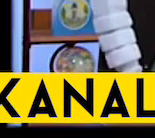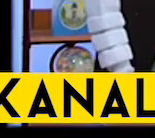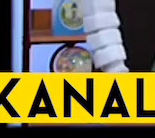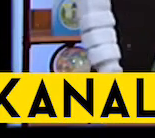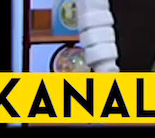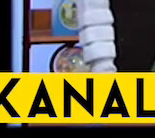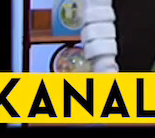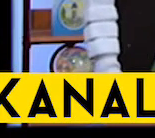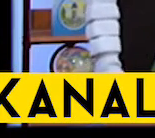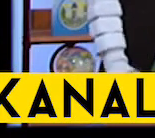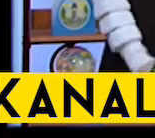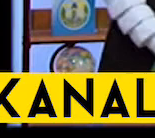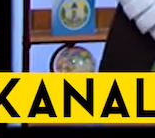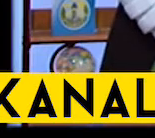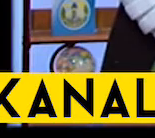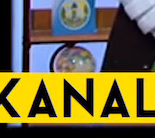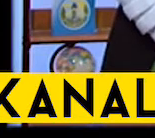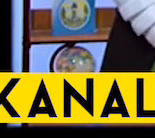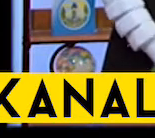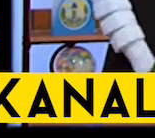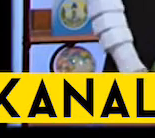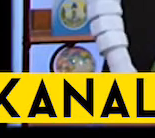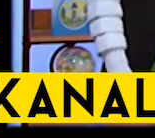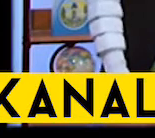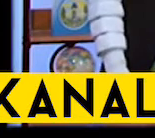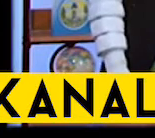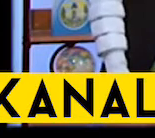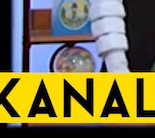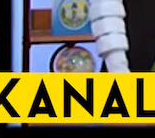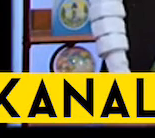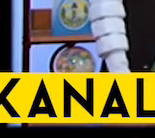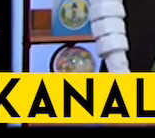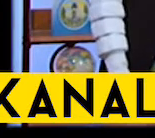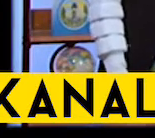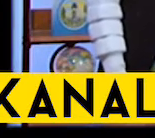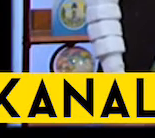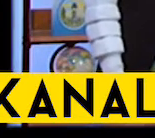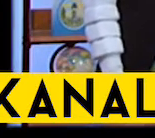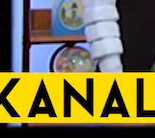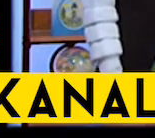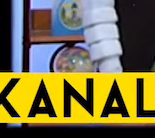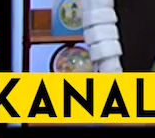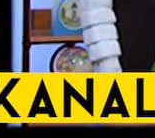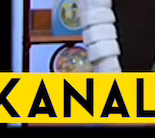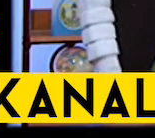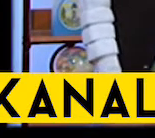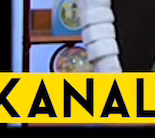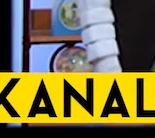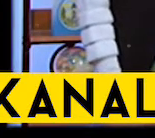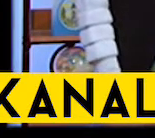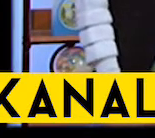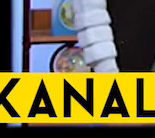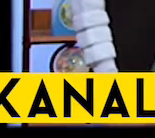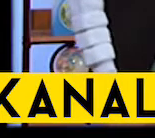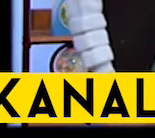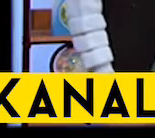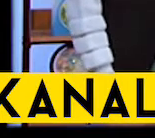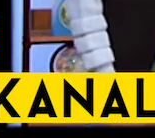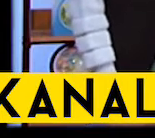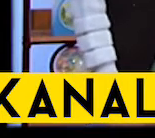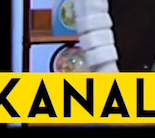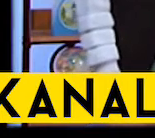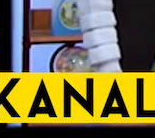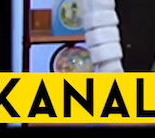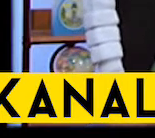So, now let's revise how the adverbs are formed. I'm sure that all of you remember that adverbs